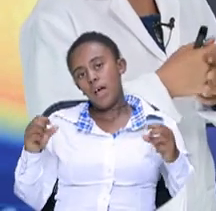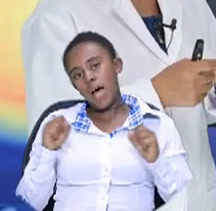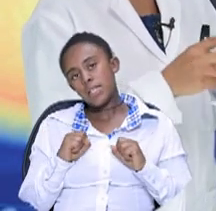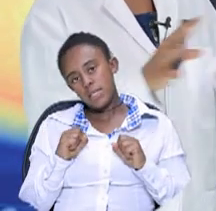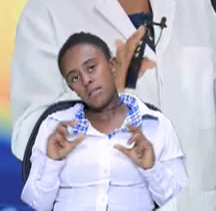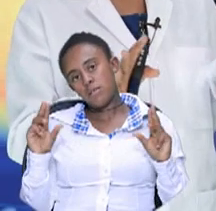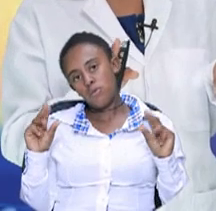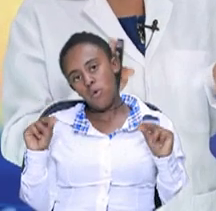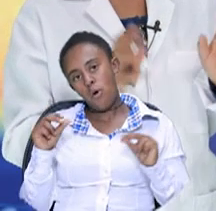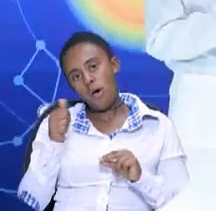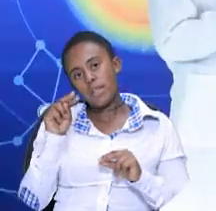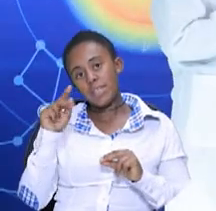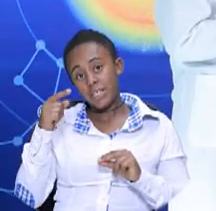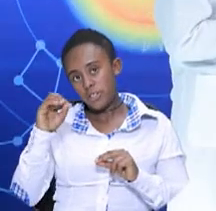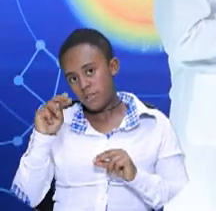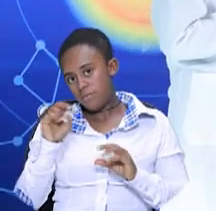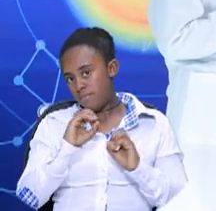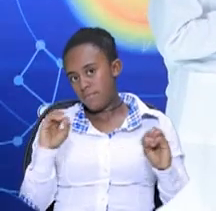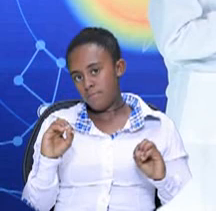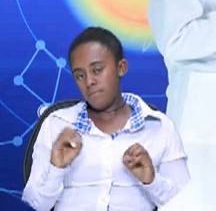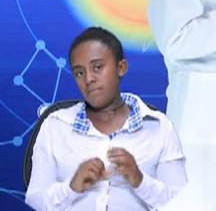has no antigen,